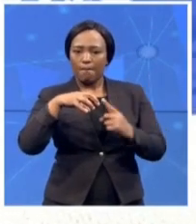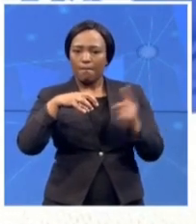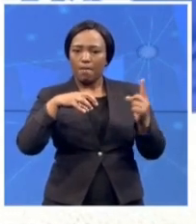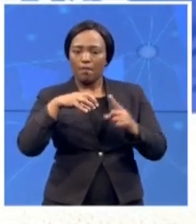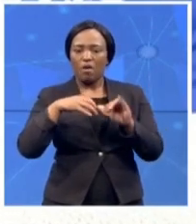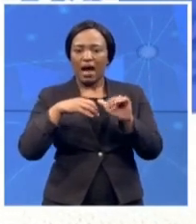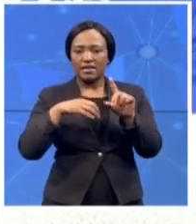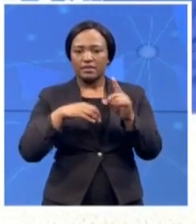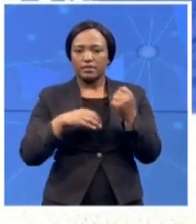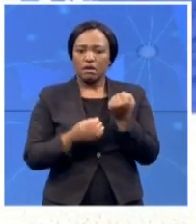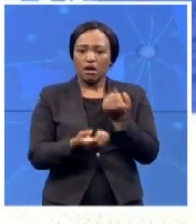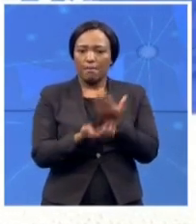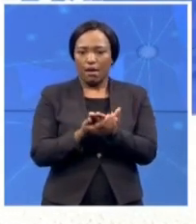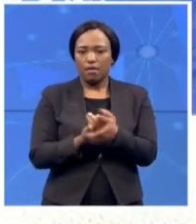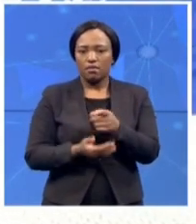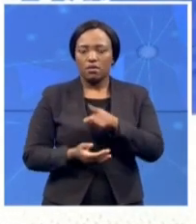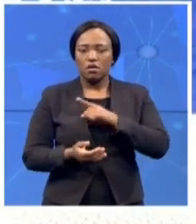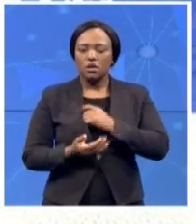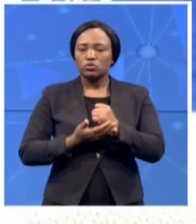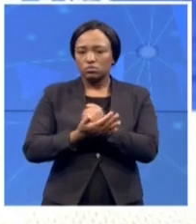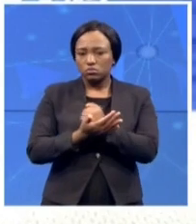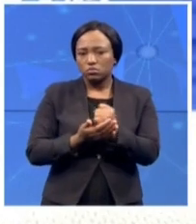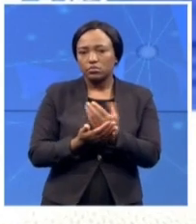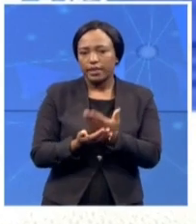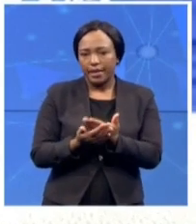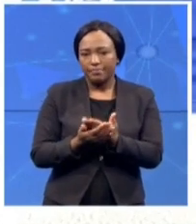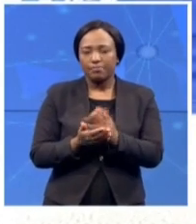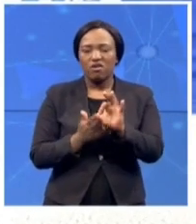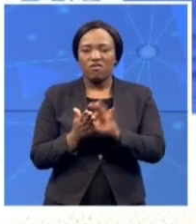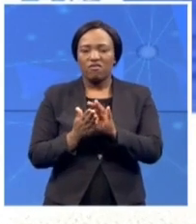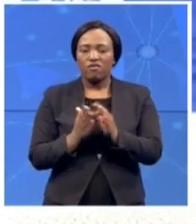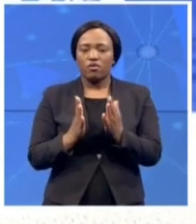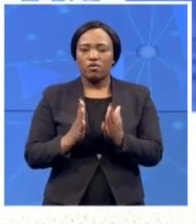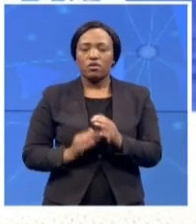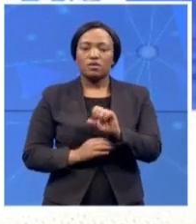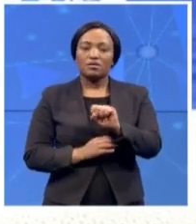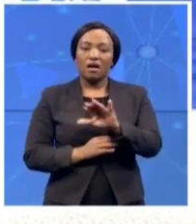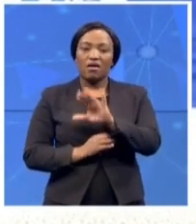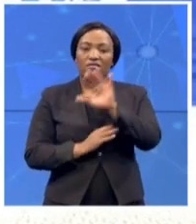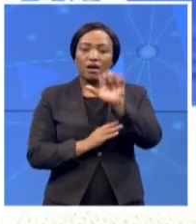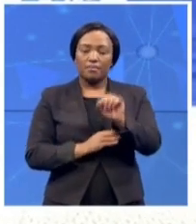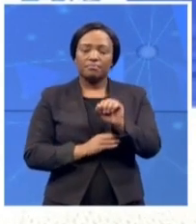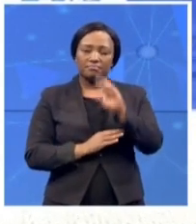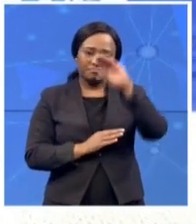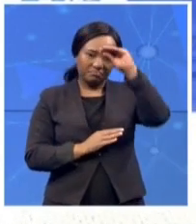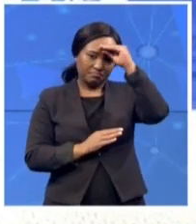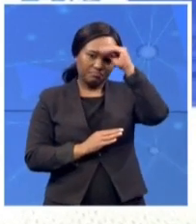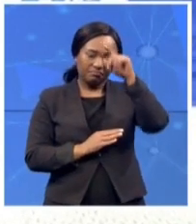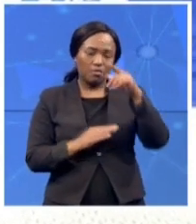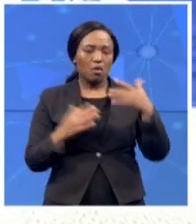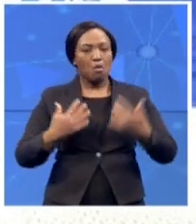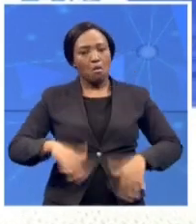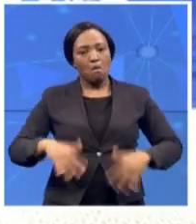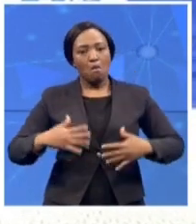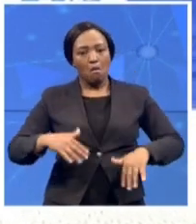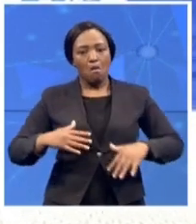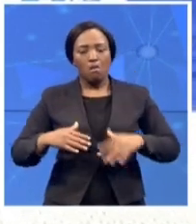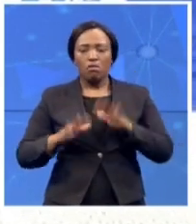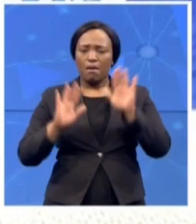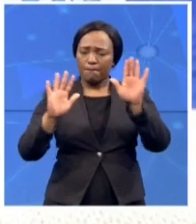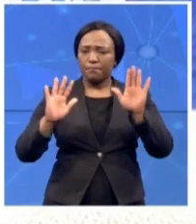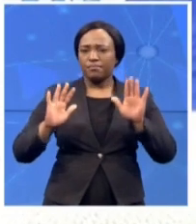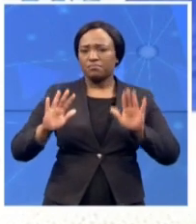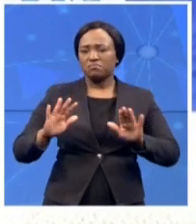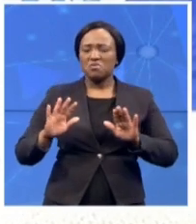as voters. And then the South African Police Services have been amazing and willing to give up their time to come as well to speak